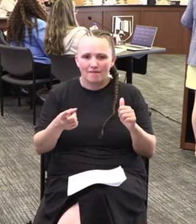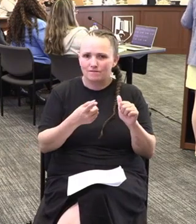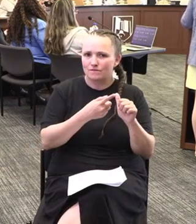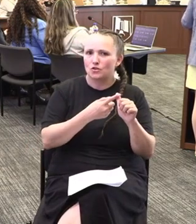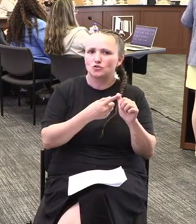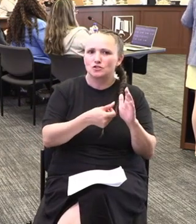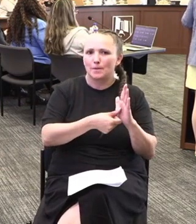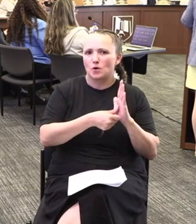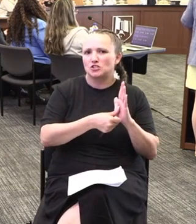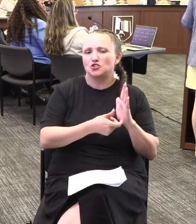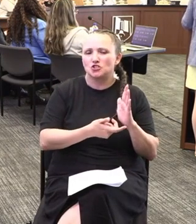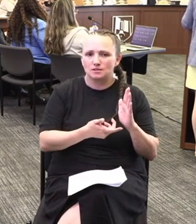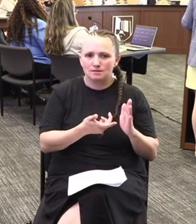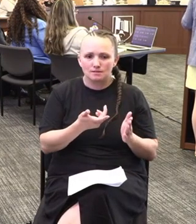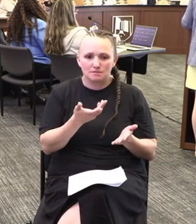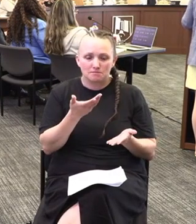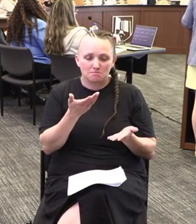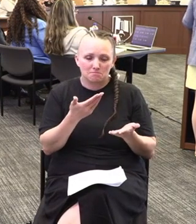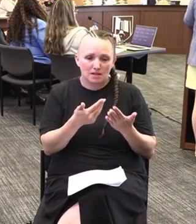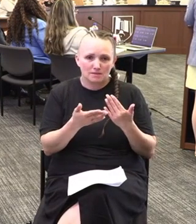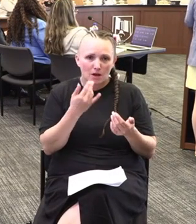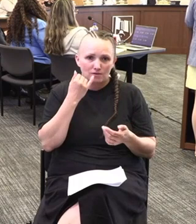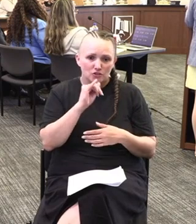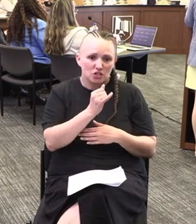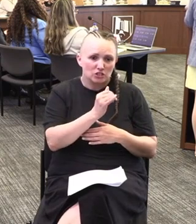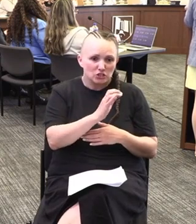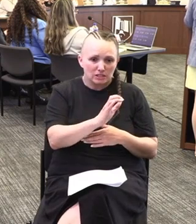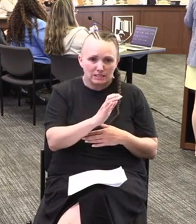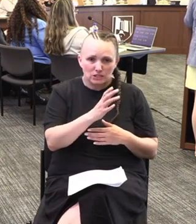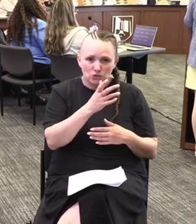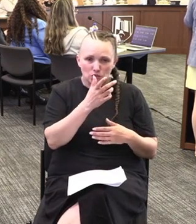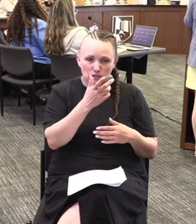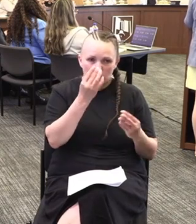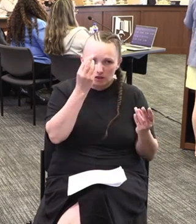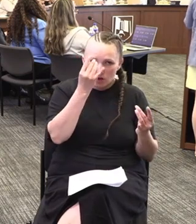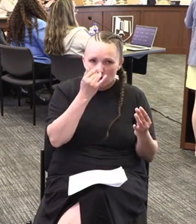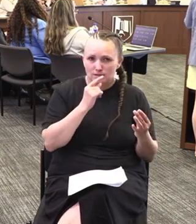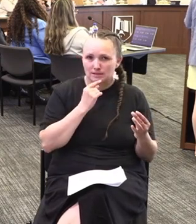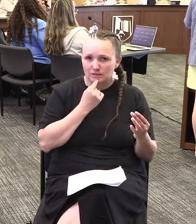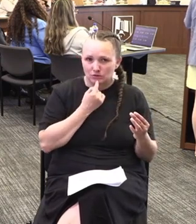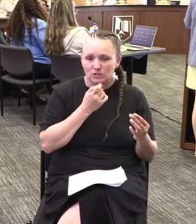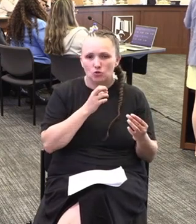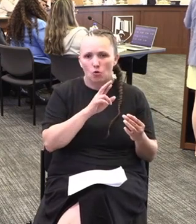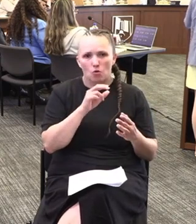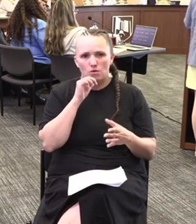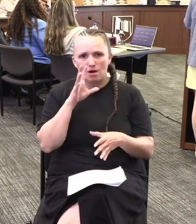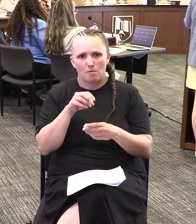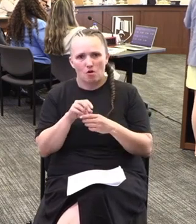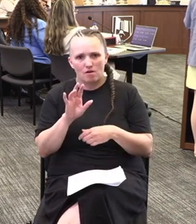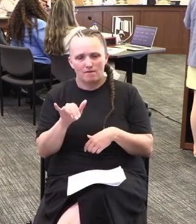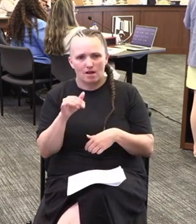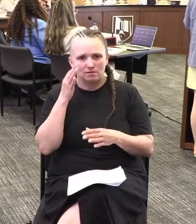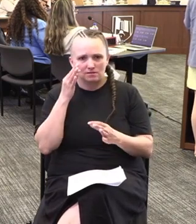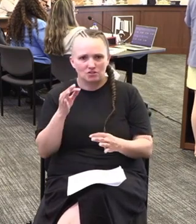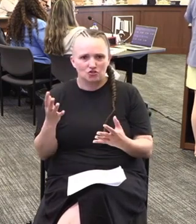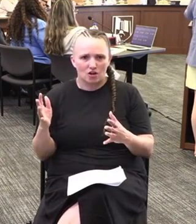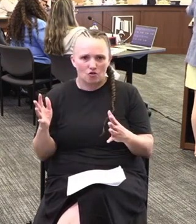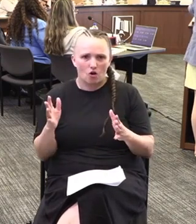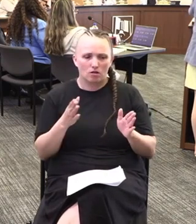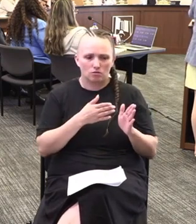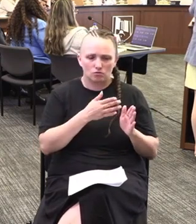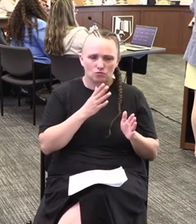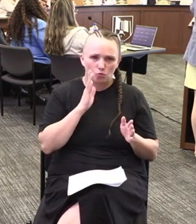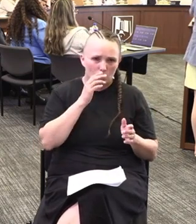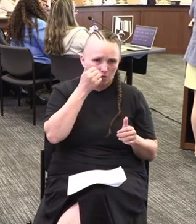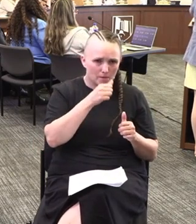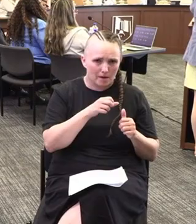whether JJC is even remembered, whether we're seriously considered, or whether we're not part of that decision at all. It happens right